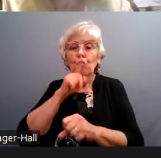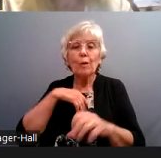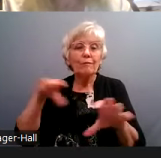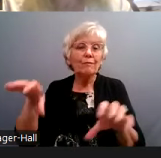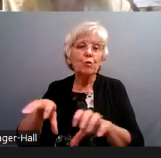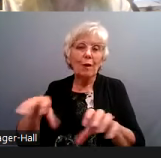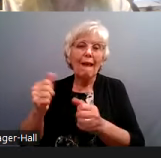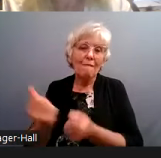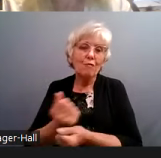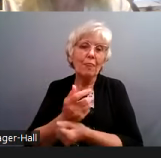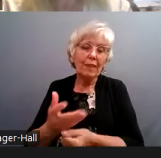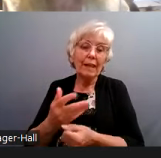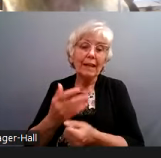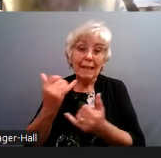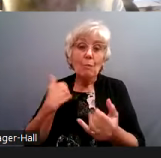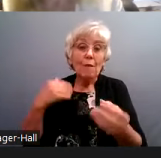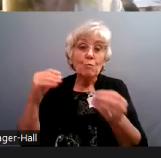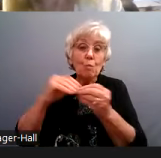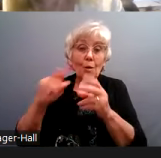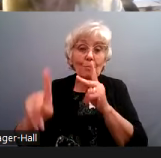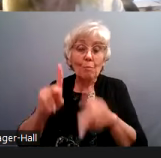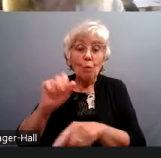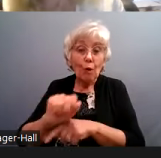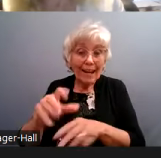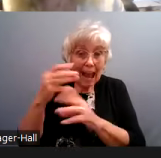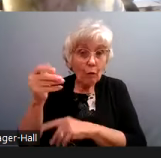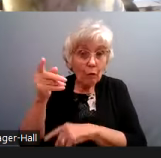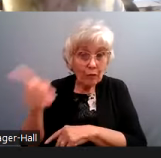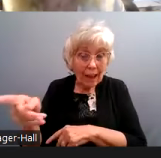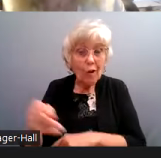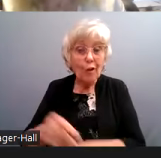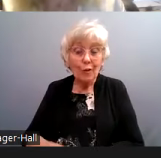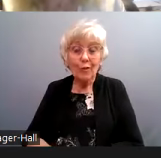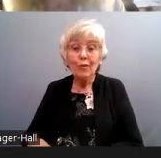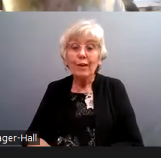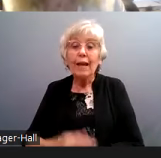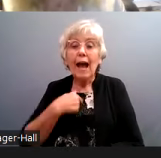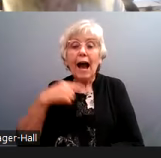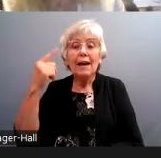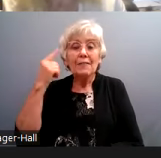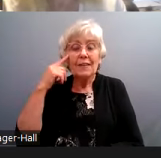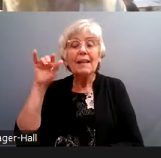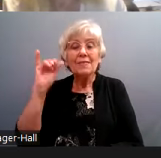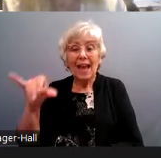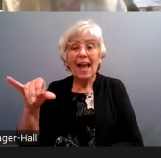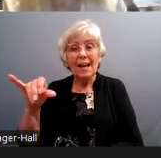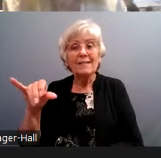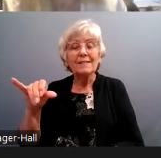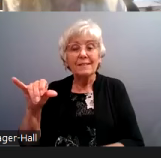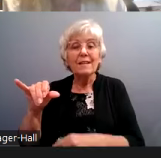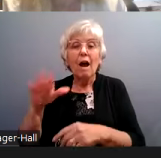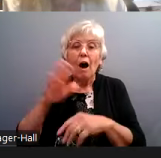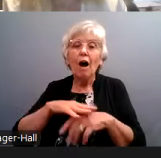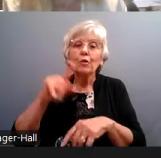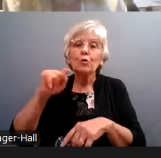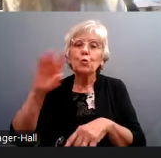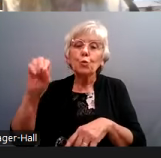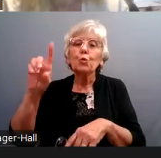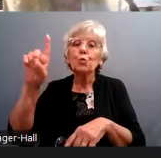we're out there, now that we have more people working out there. So, so I think that's on the to-do list to